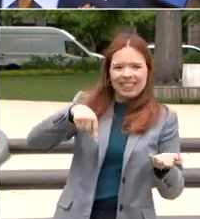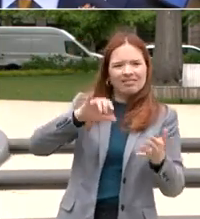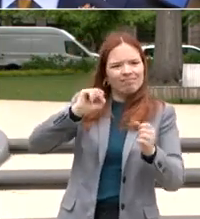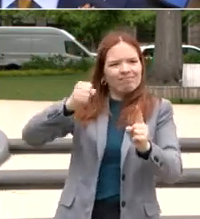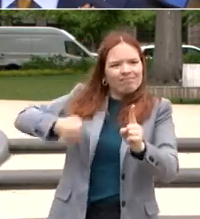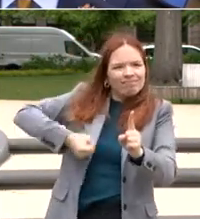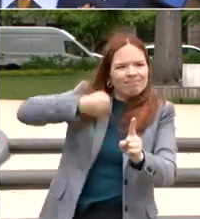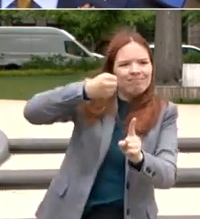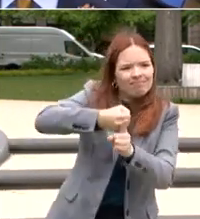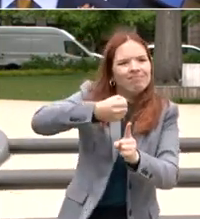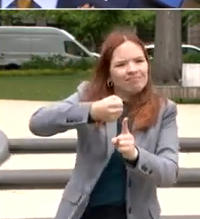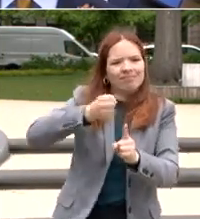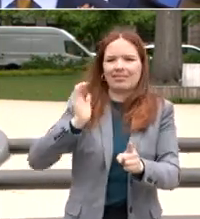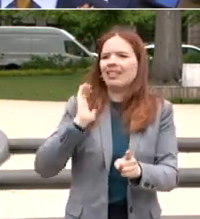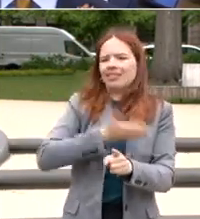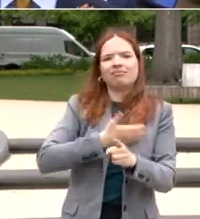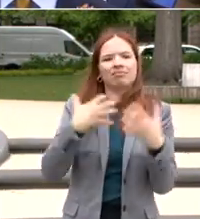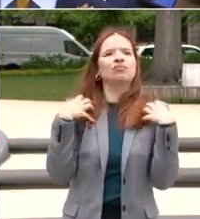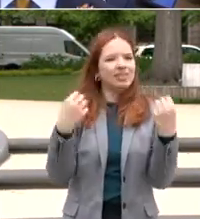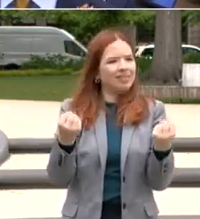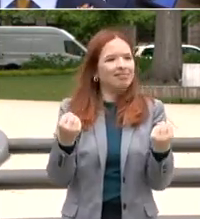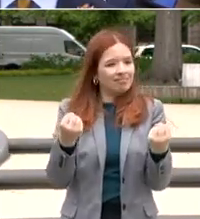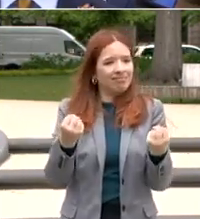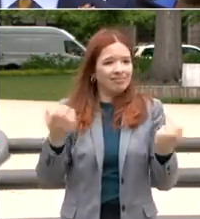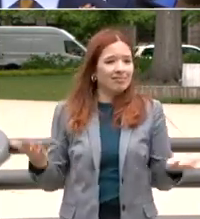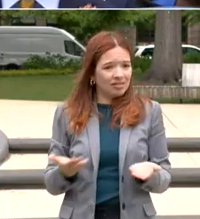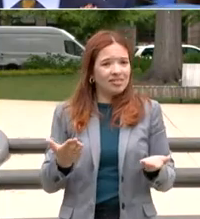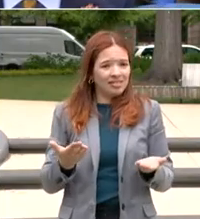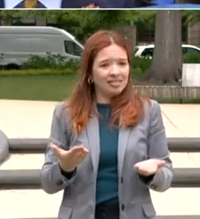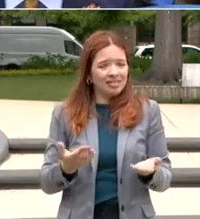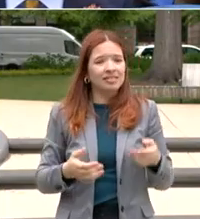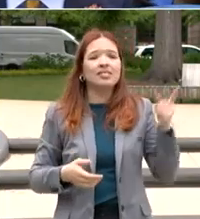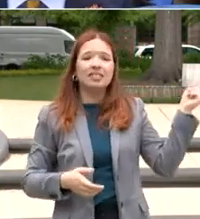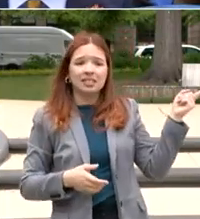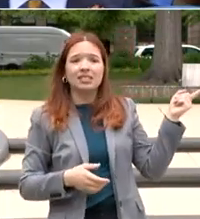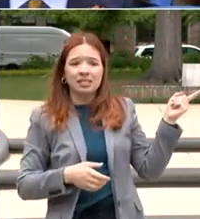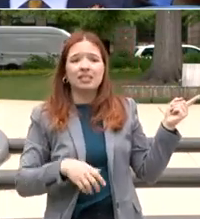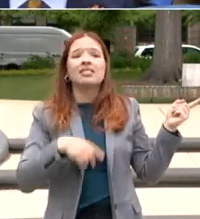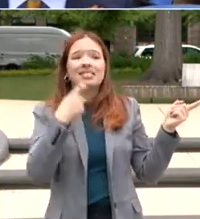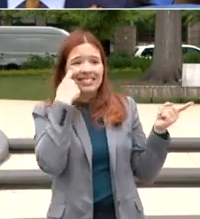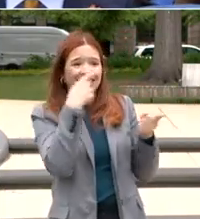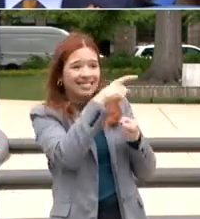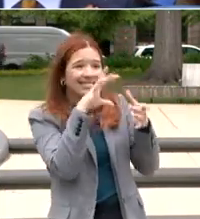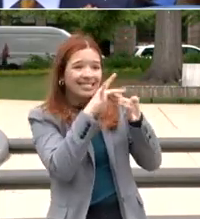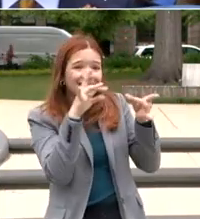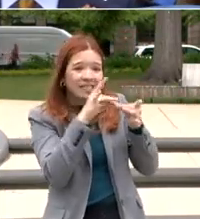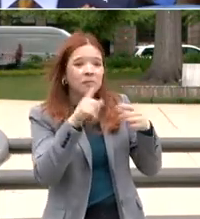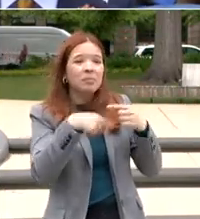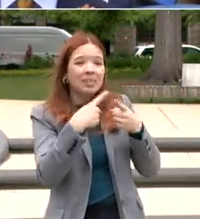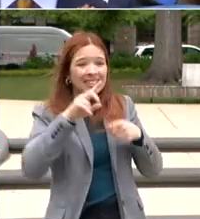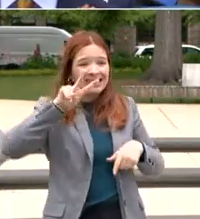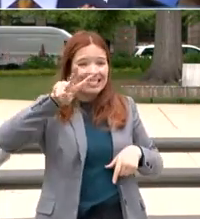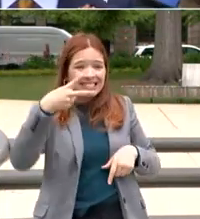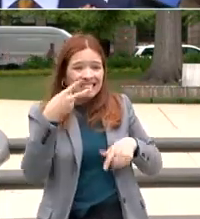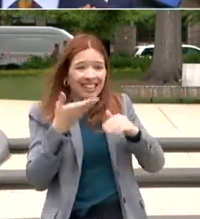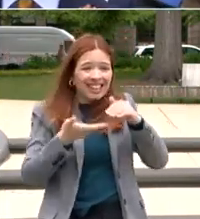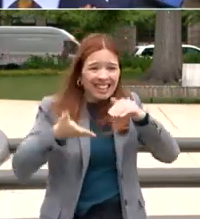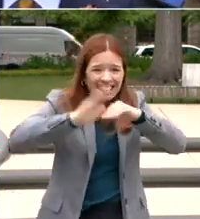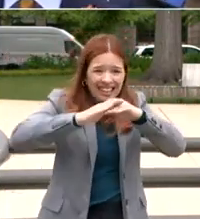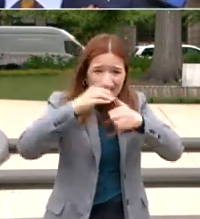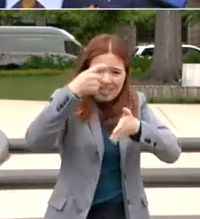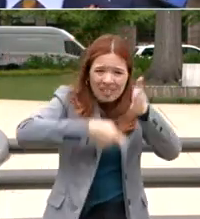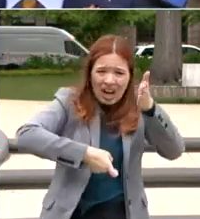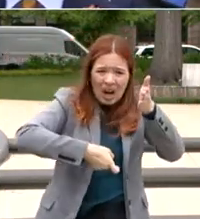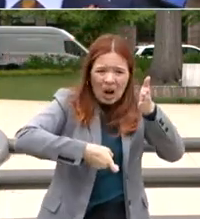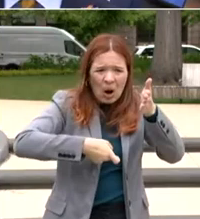I also just want to affirm, our council member Brooke Pinto said it, Mayor Bowser said it, but a $2 surcharge, it makes people,